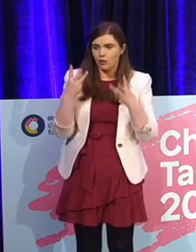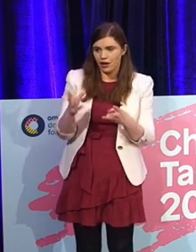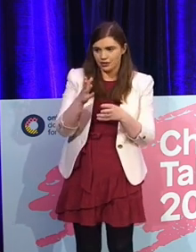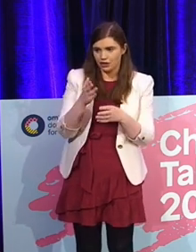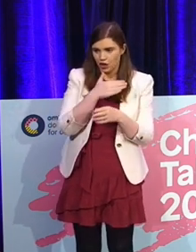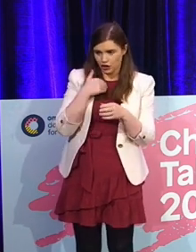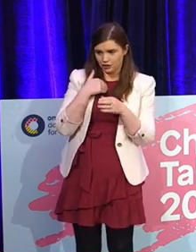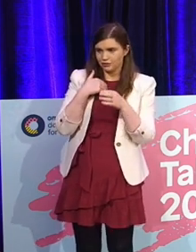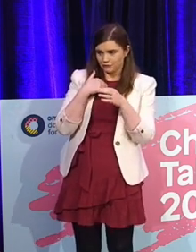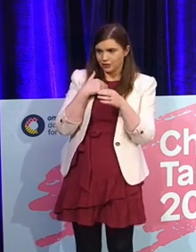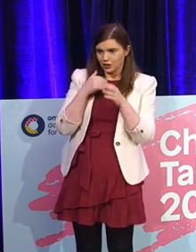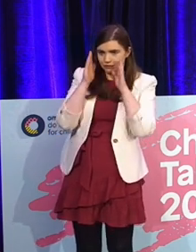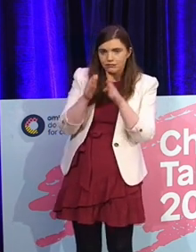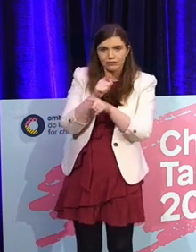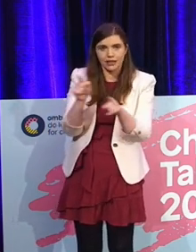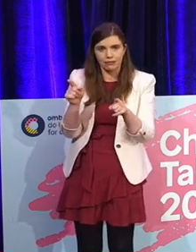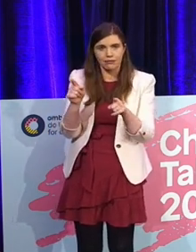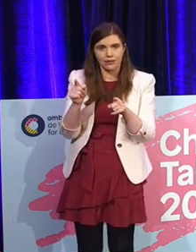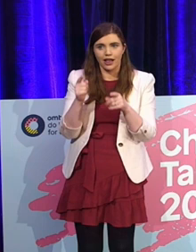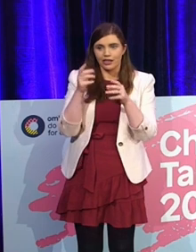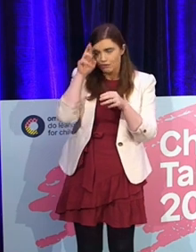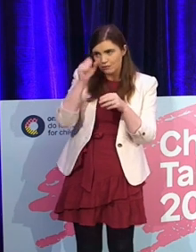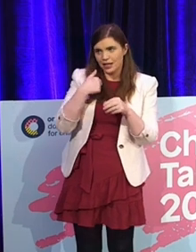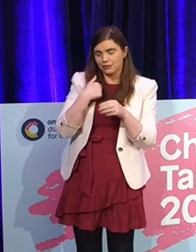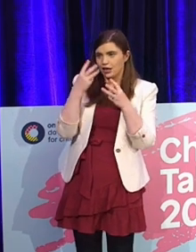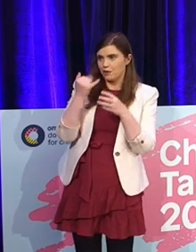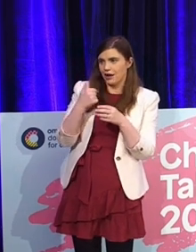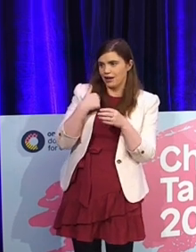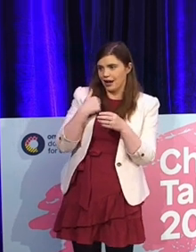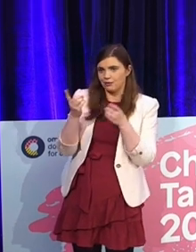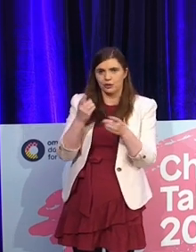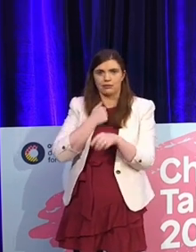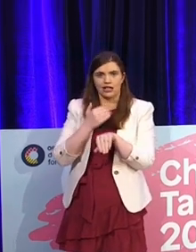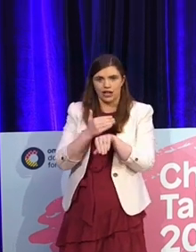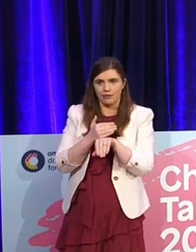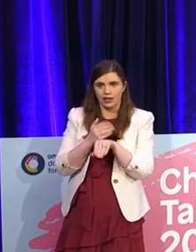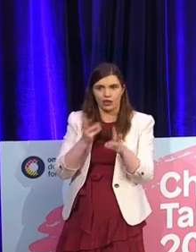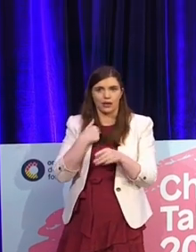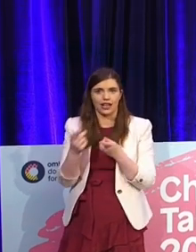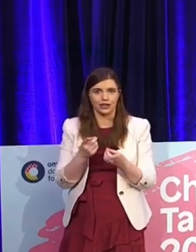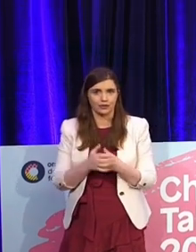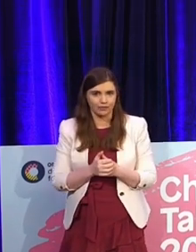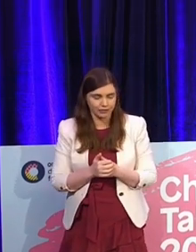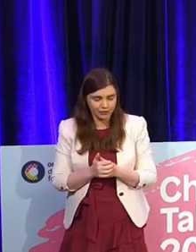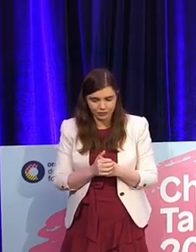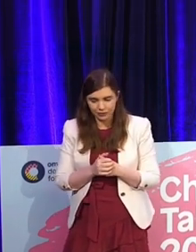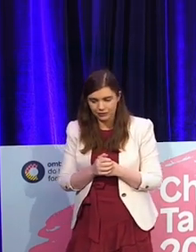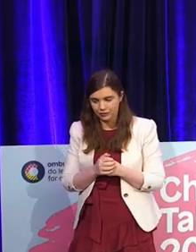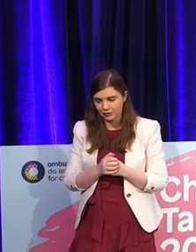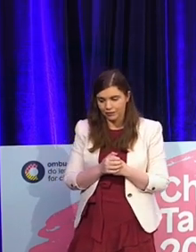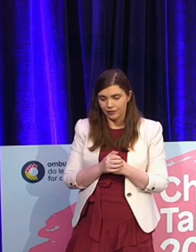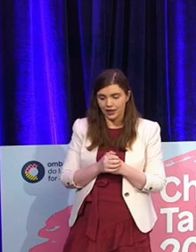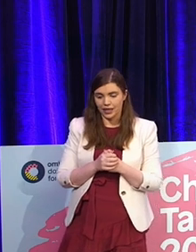of our attention. They reminded me why I was in this job and why I was trying to do the work I was trying to do. And Emily wanted to tell us that they liked us and they